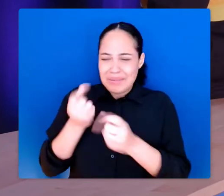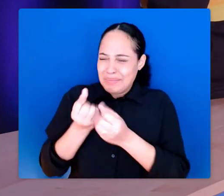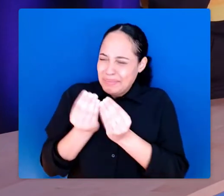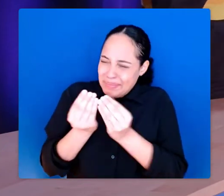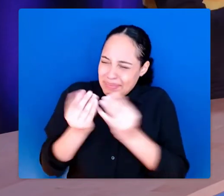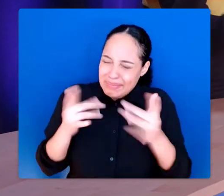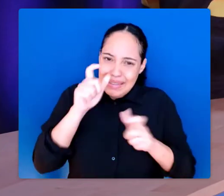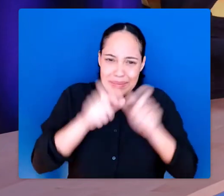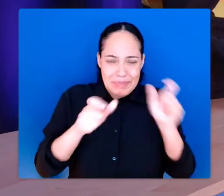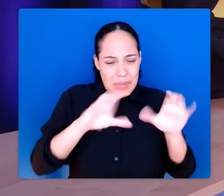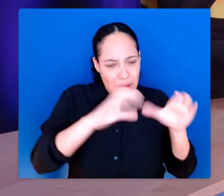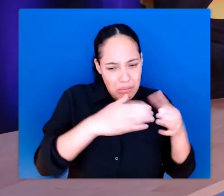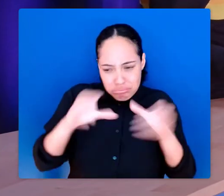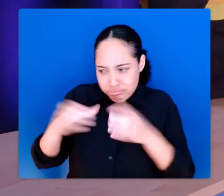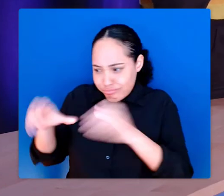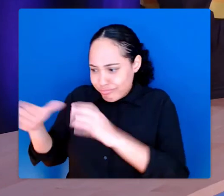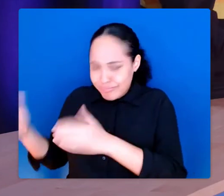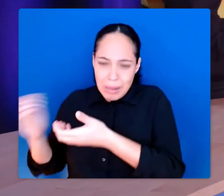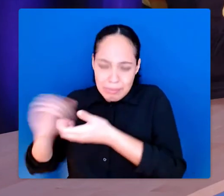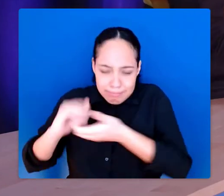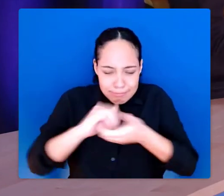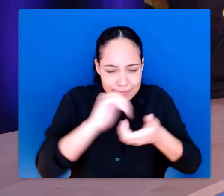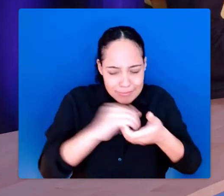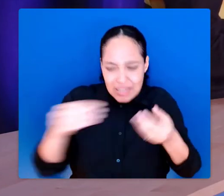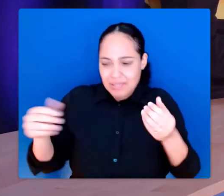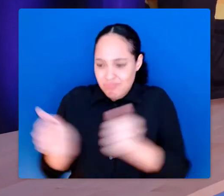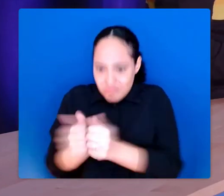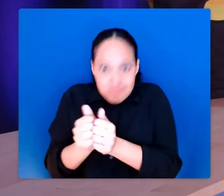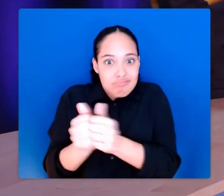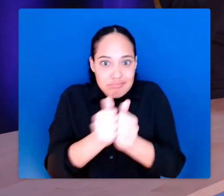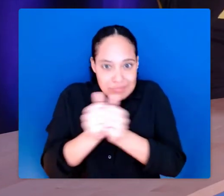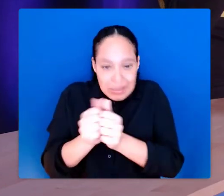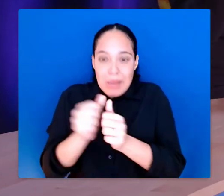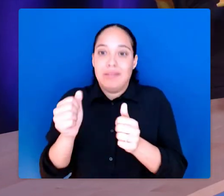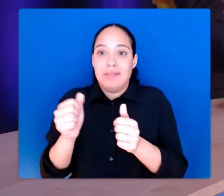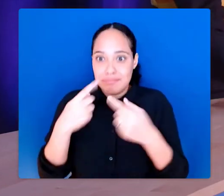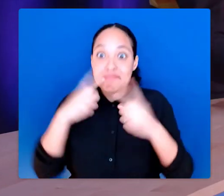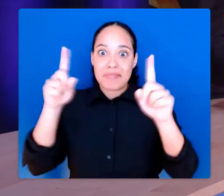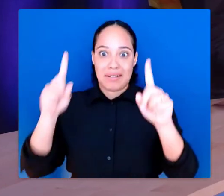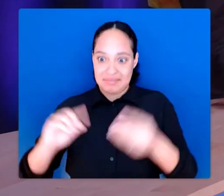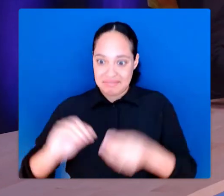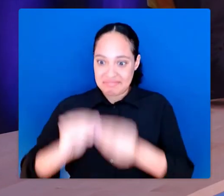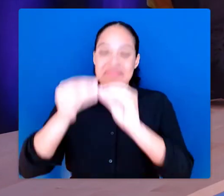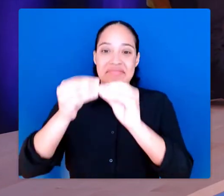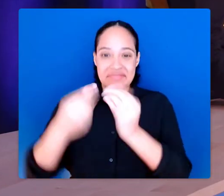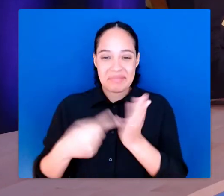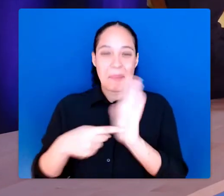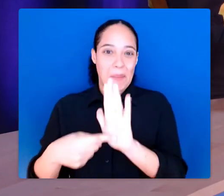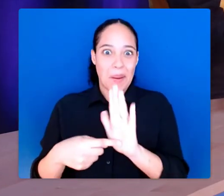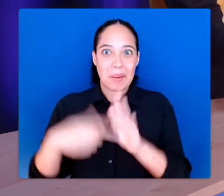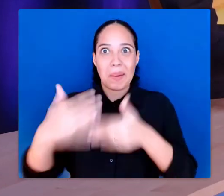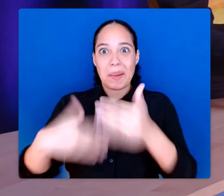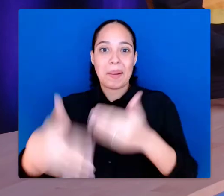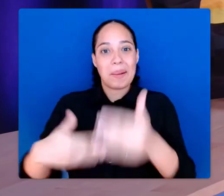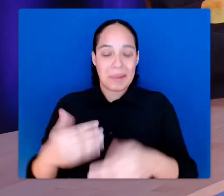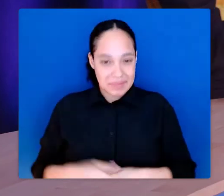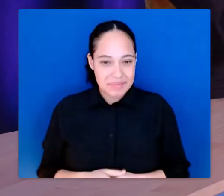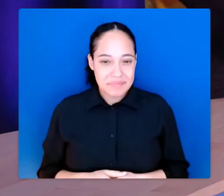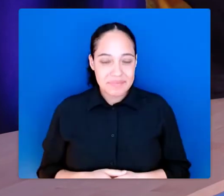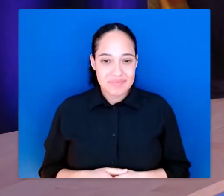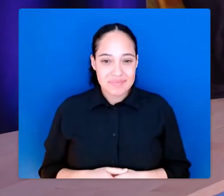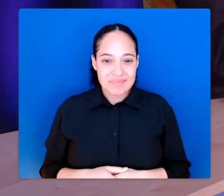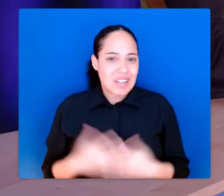are really passionate about maintaining or building your machine learning models, then probably you can go with ML ops, which is also a very